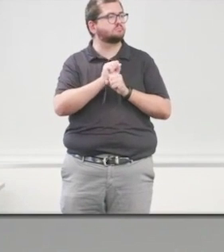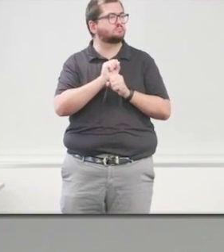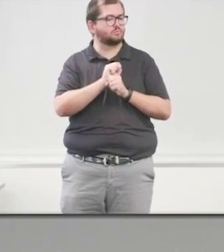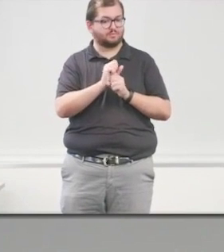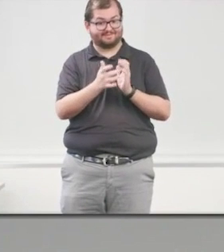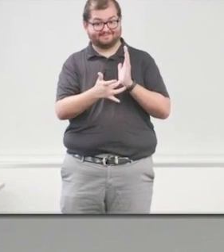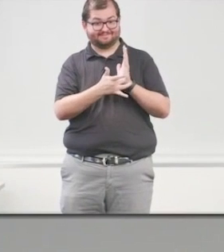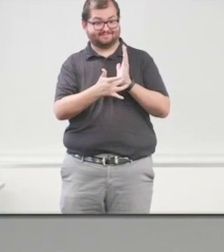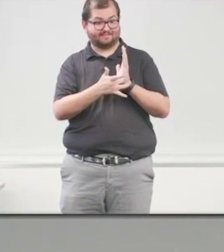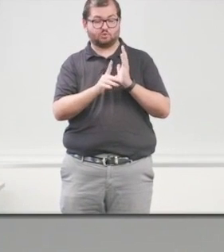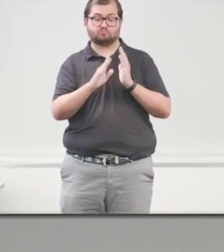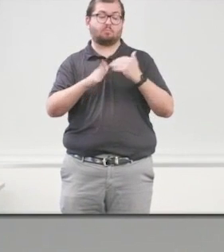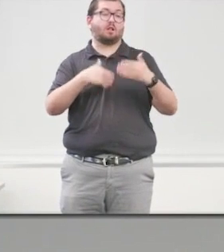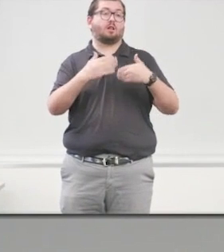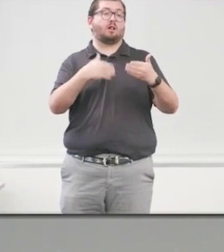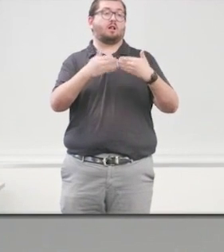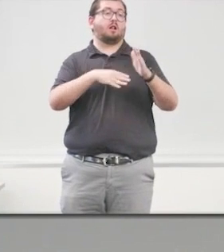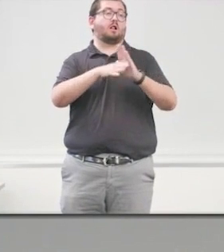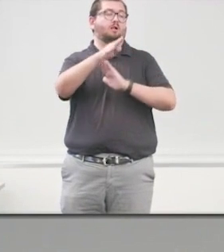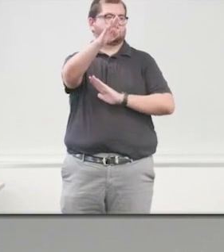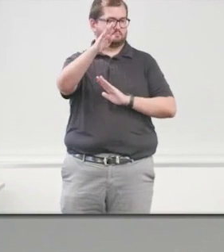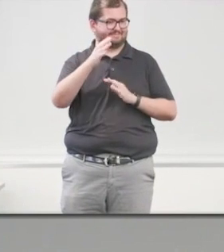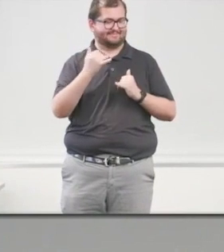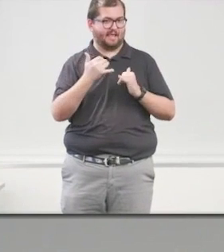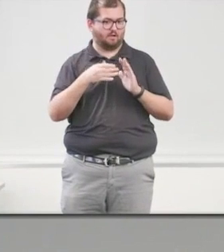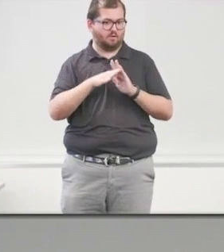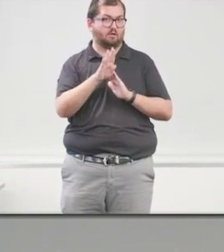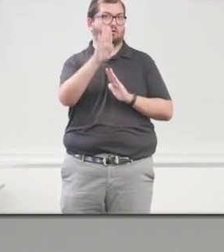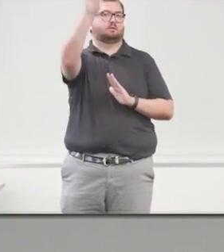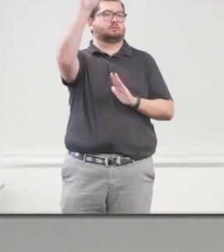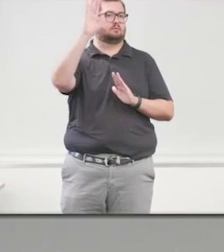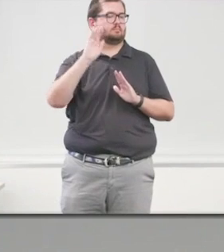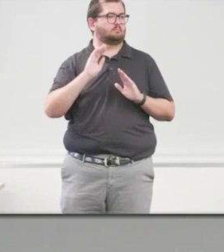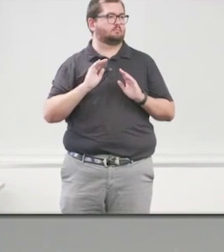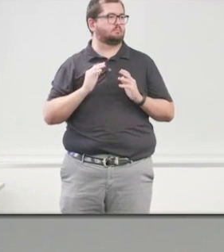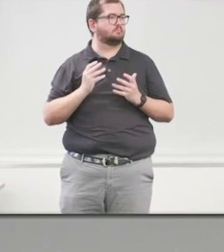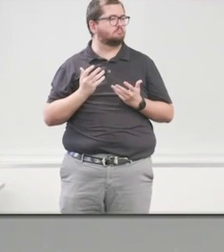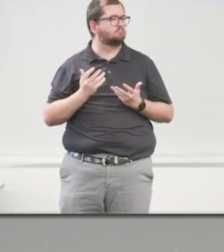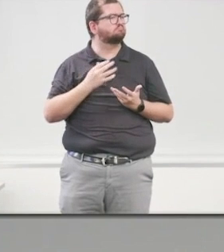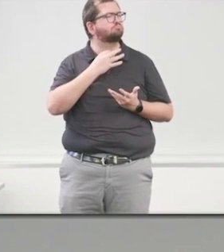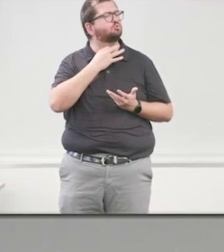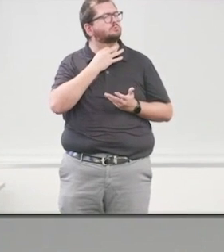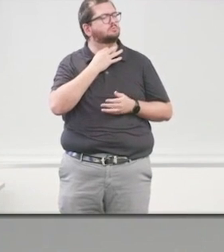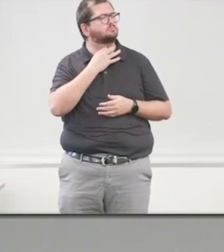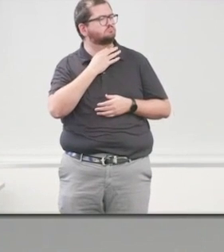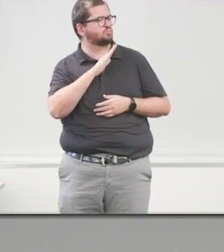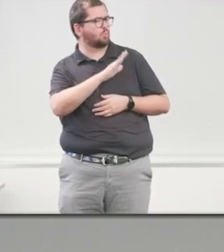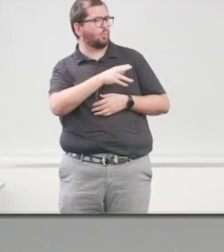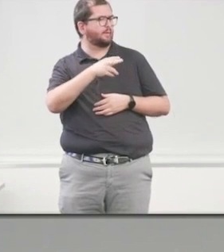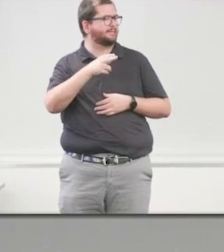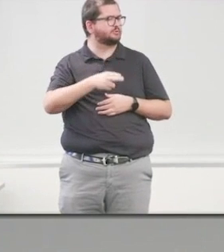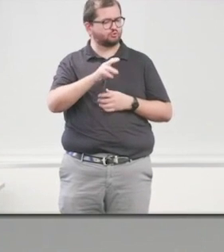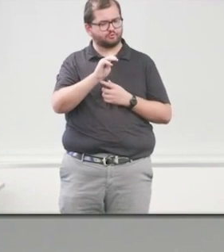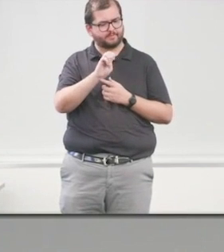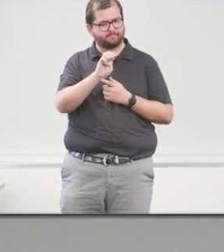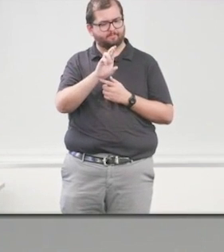just plowing forward, and now it seems to change even at a faster rate. So tell me a little bit about your history with MercyCare,